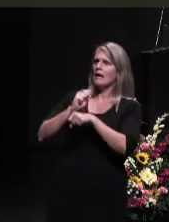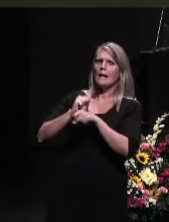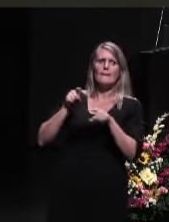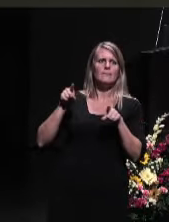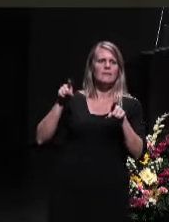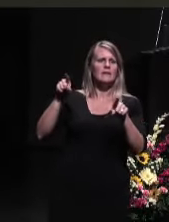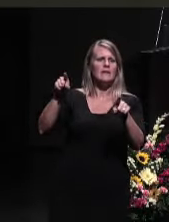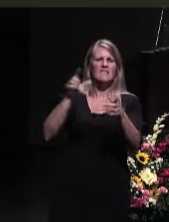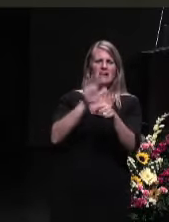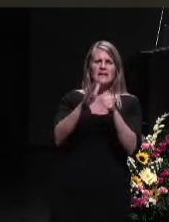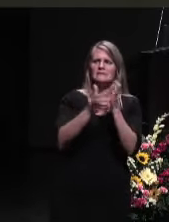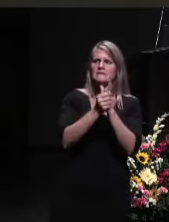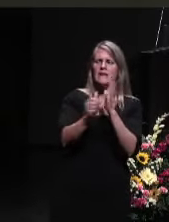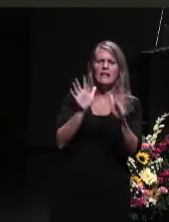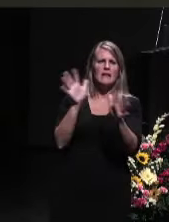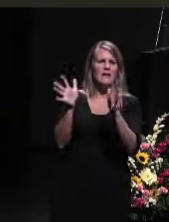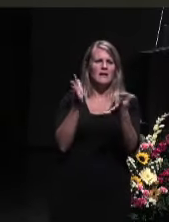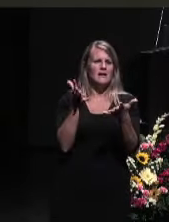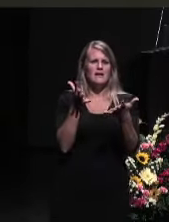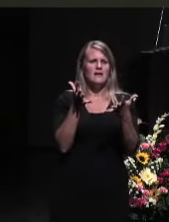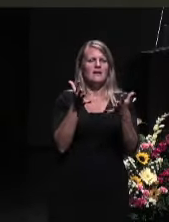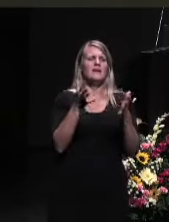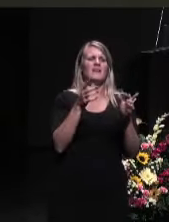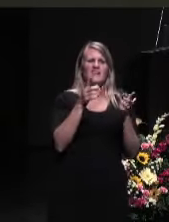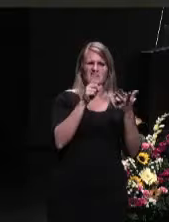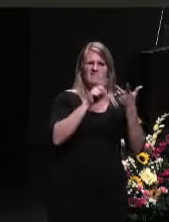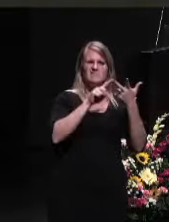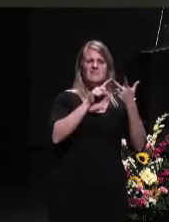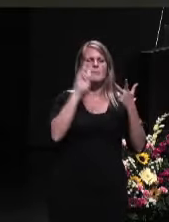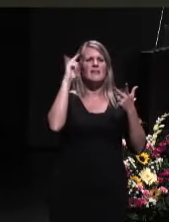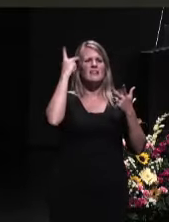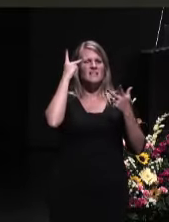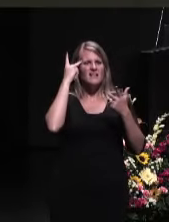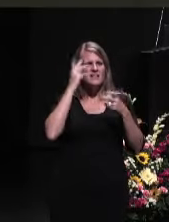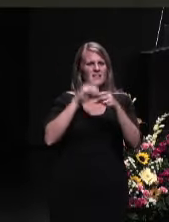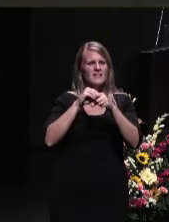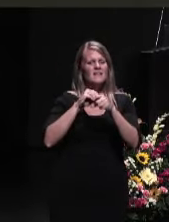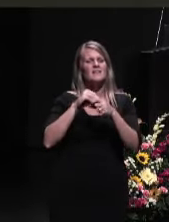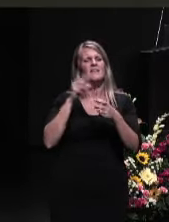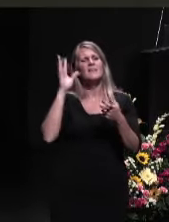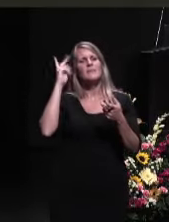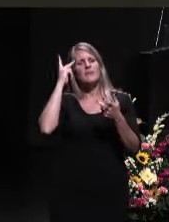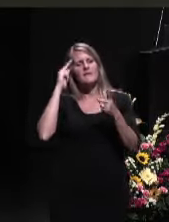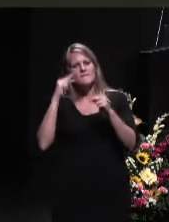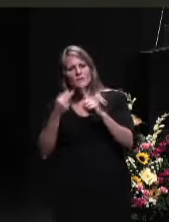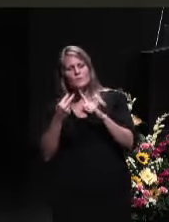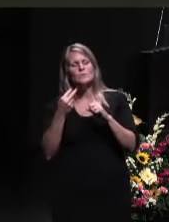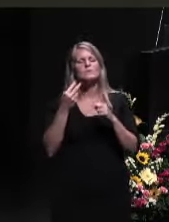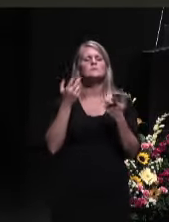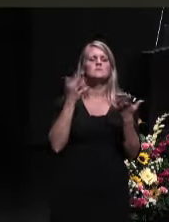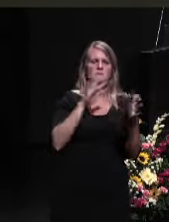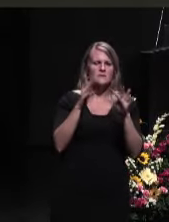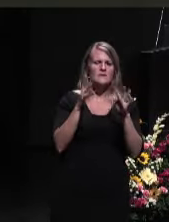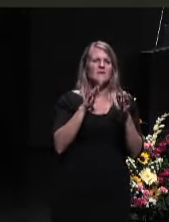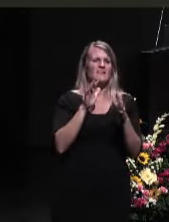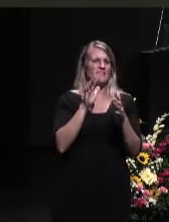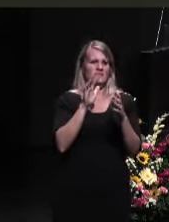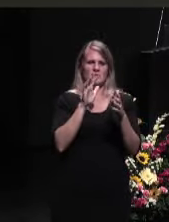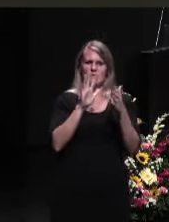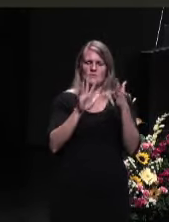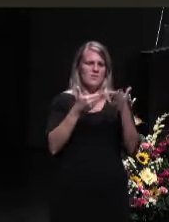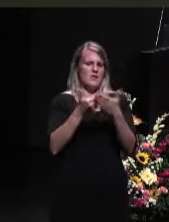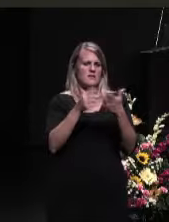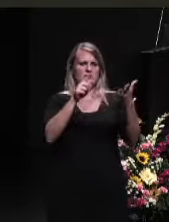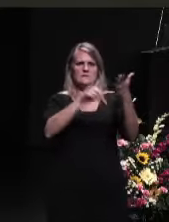of skill sets and workplace needs, but also the political elements, views held and views shared. Those are